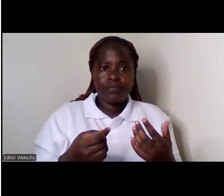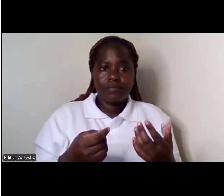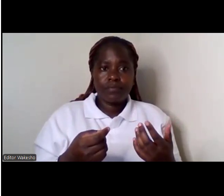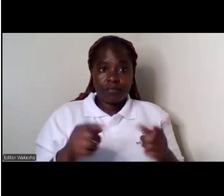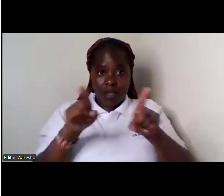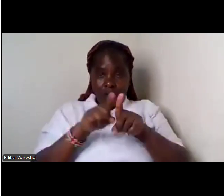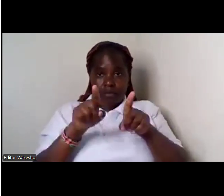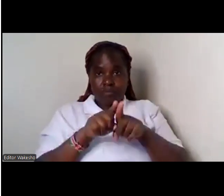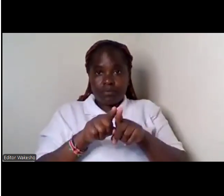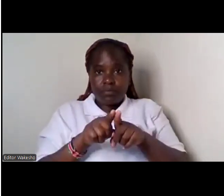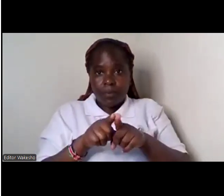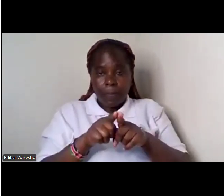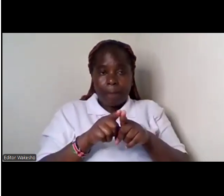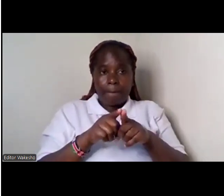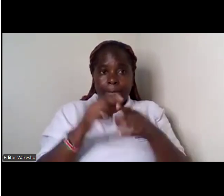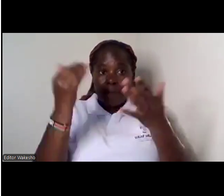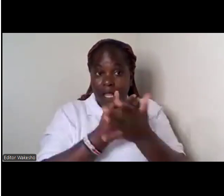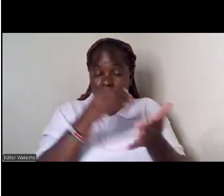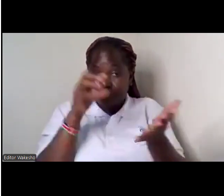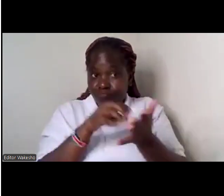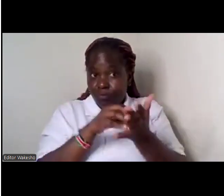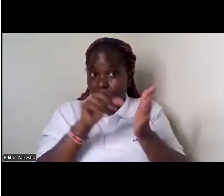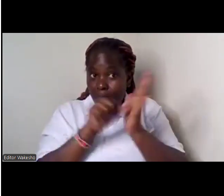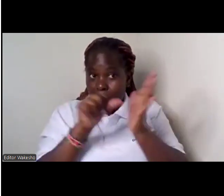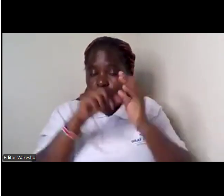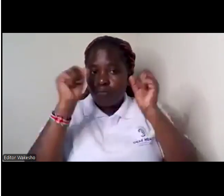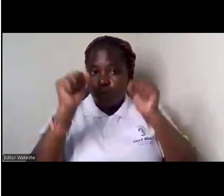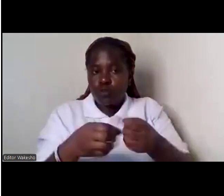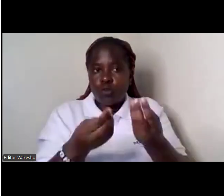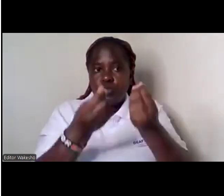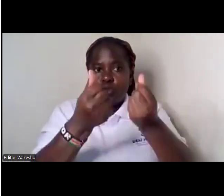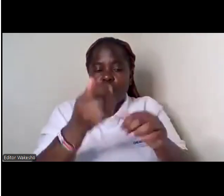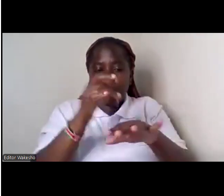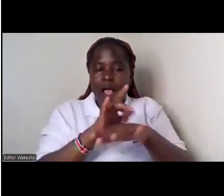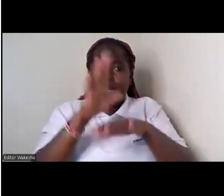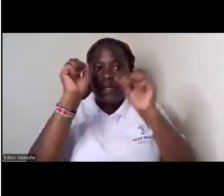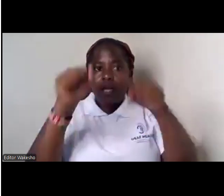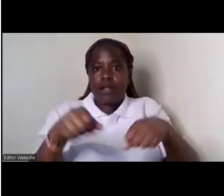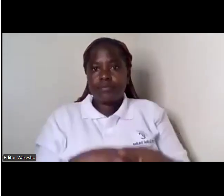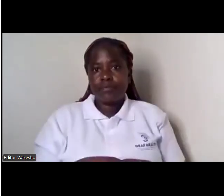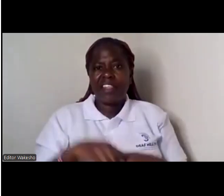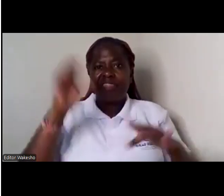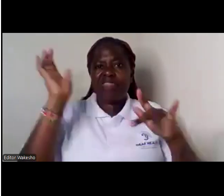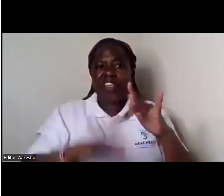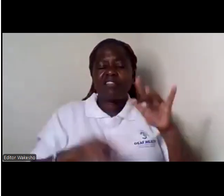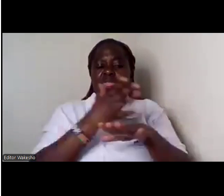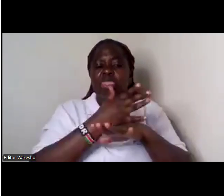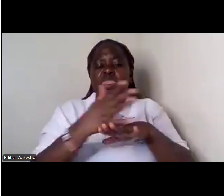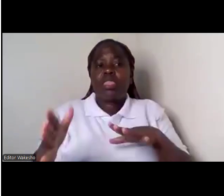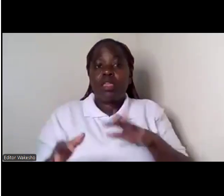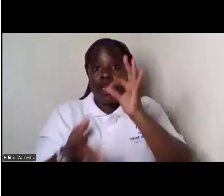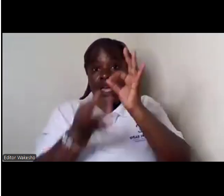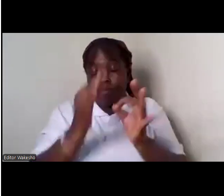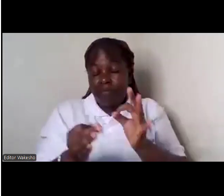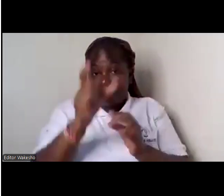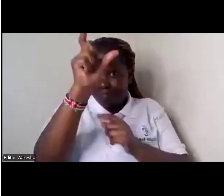some of the issues can be addressed early enough. For example, as you said, if you had a patient who